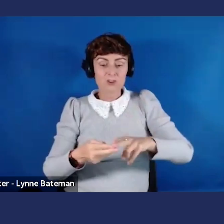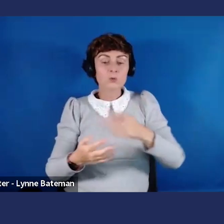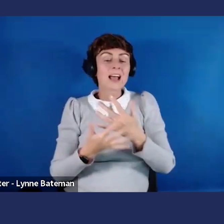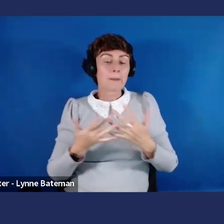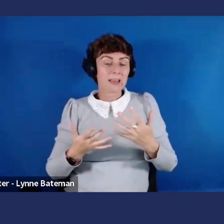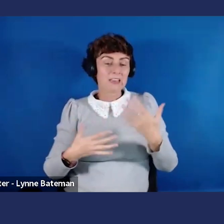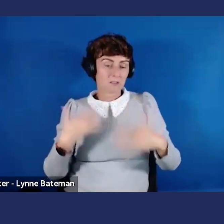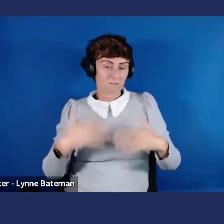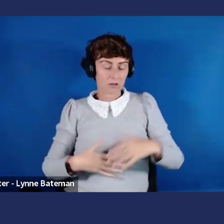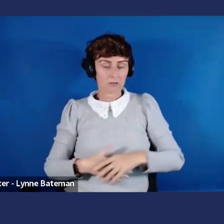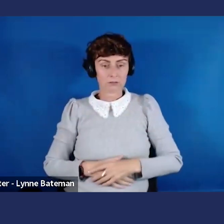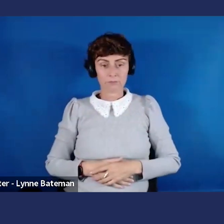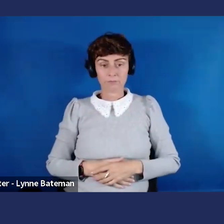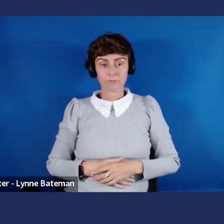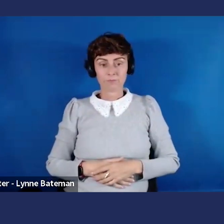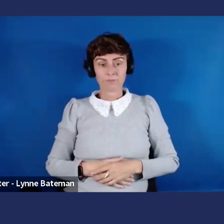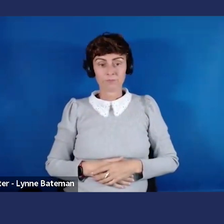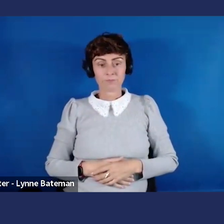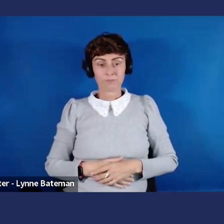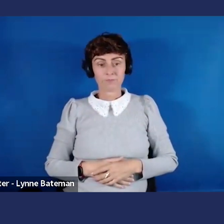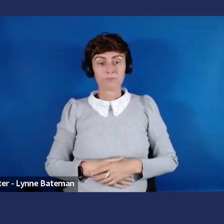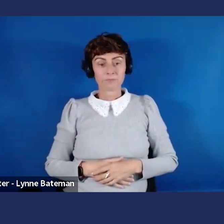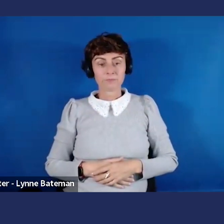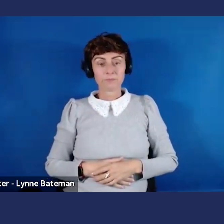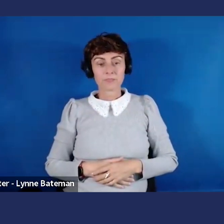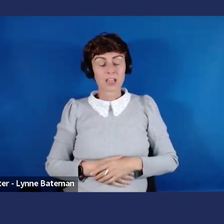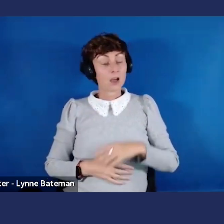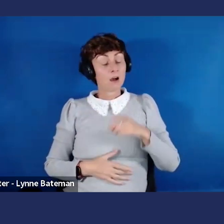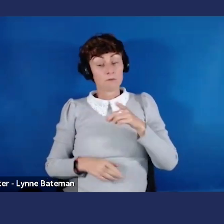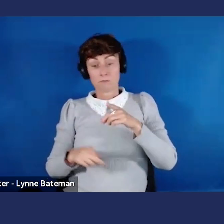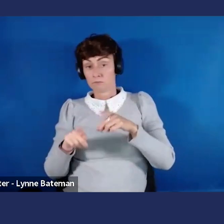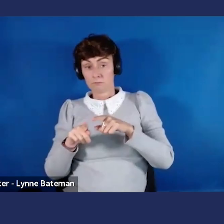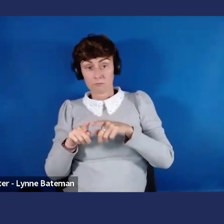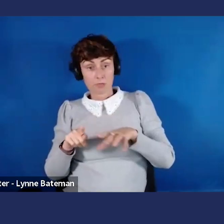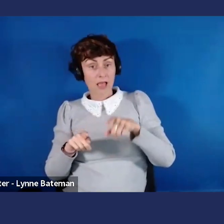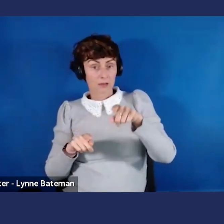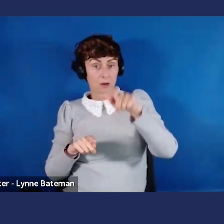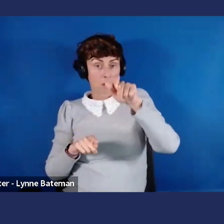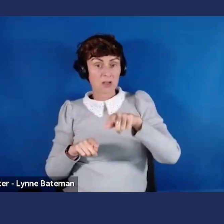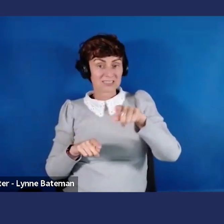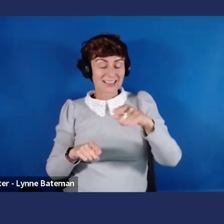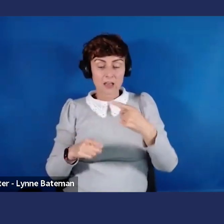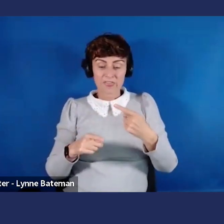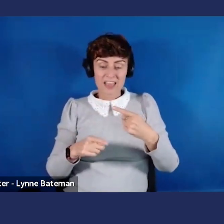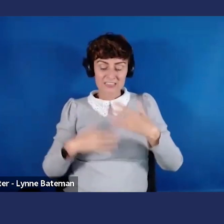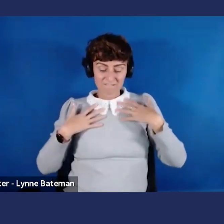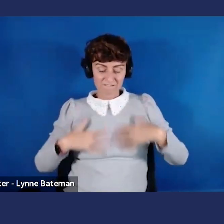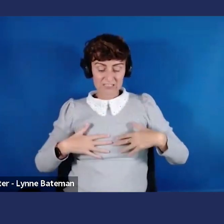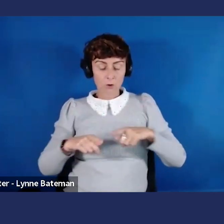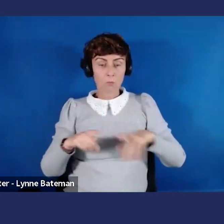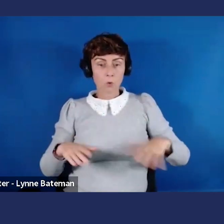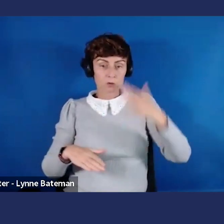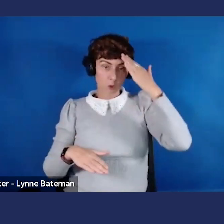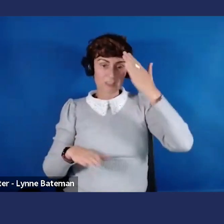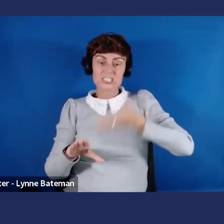So as people have already sort of ahead of me have commented on, birth trauma really is talking about the physical and psychological injury that comes with